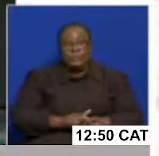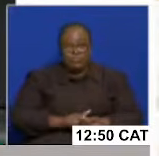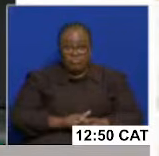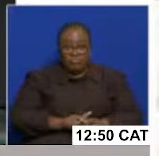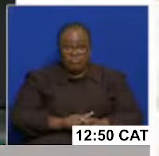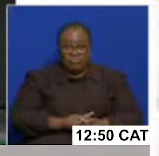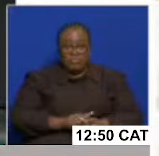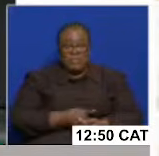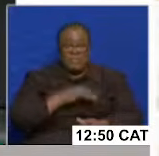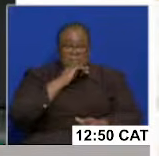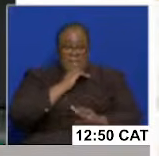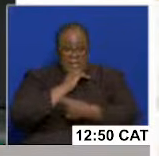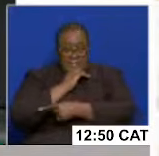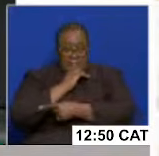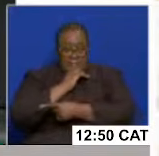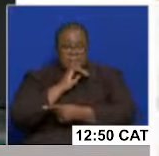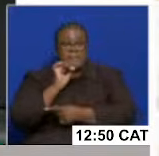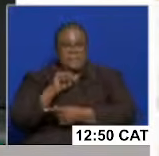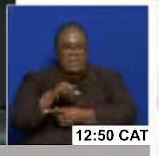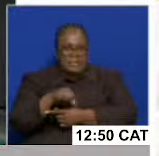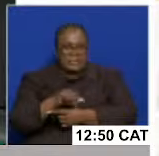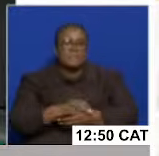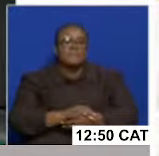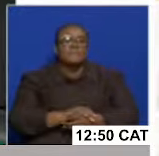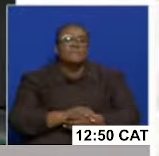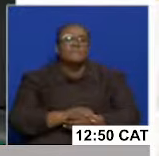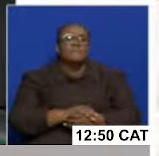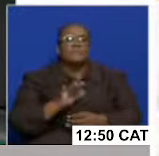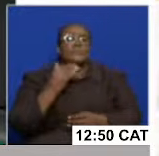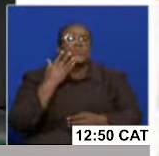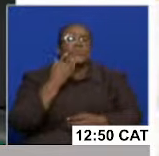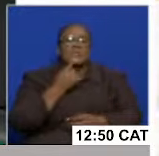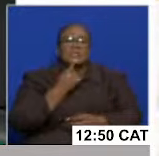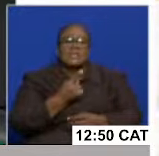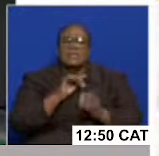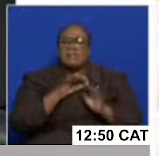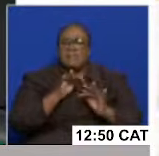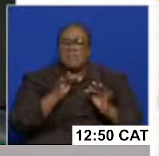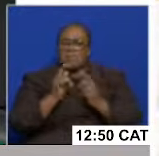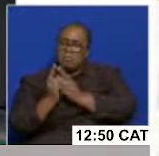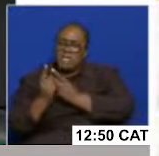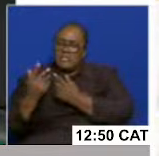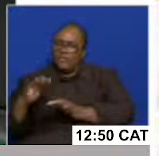Yes. And when she says after people go to see him, do you know what she meant by that?